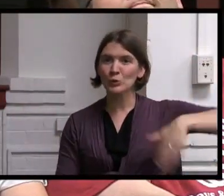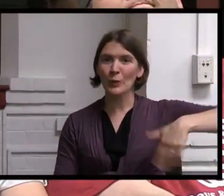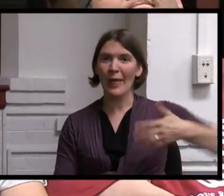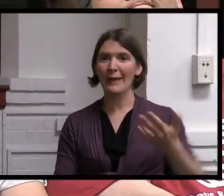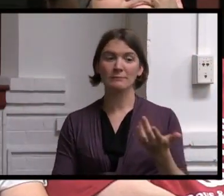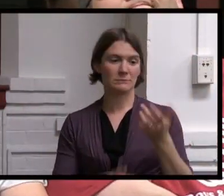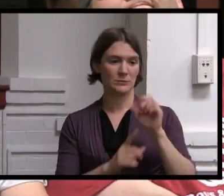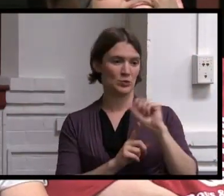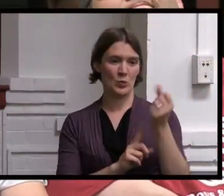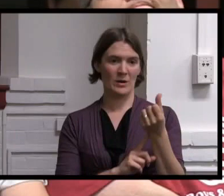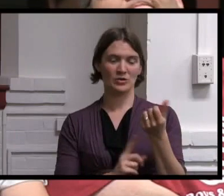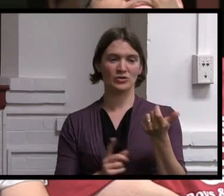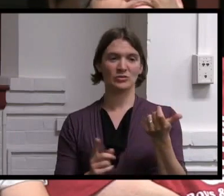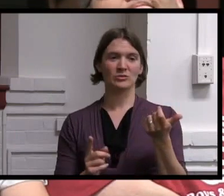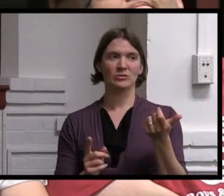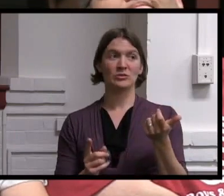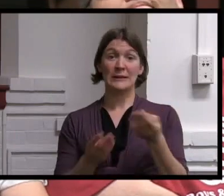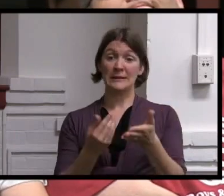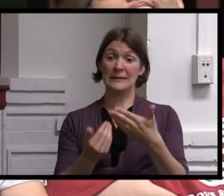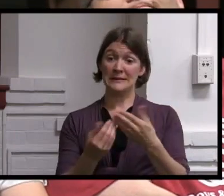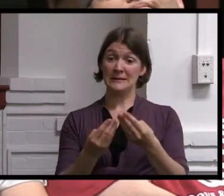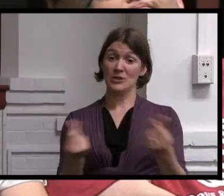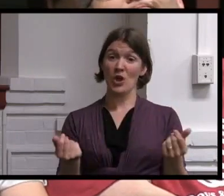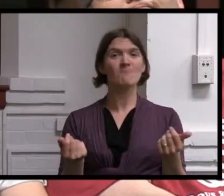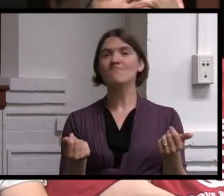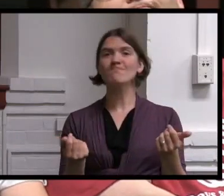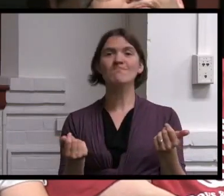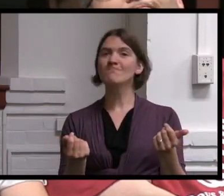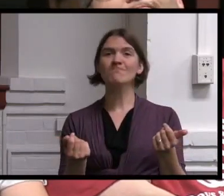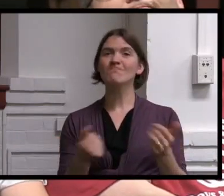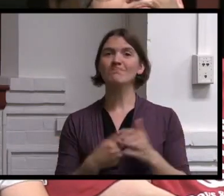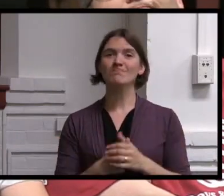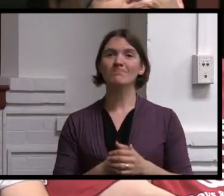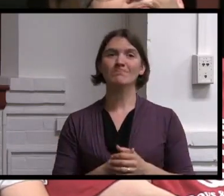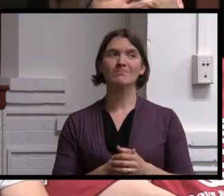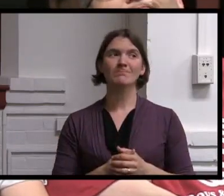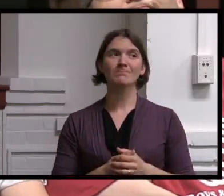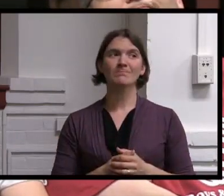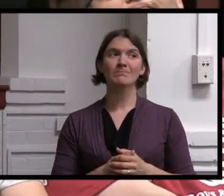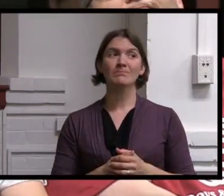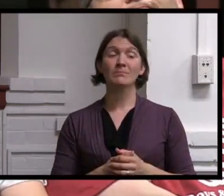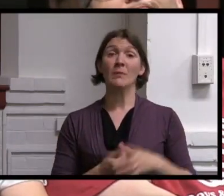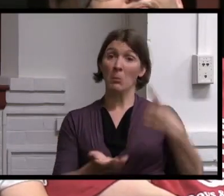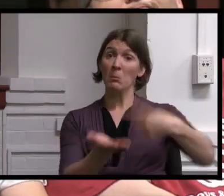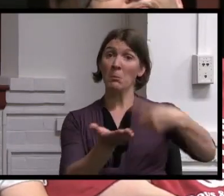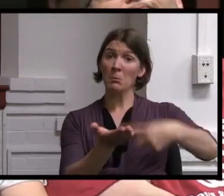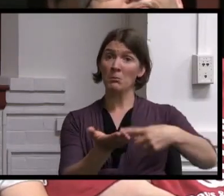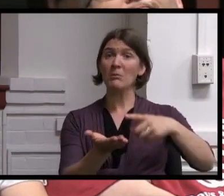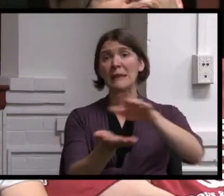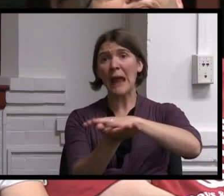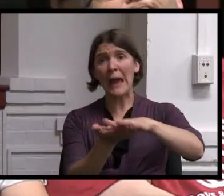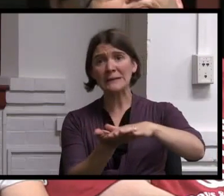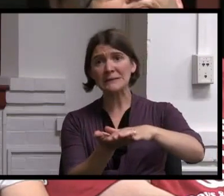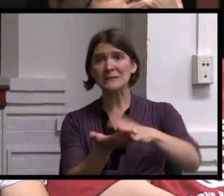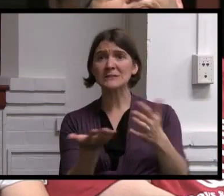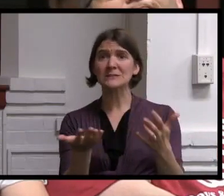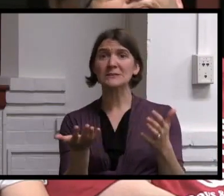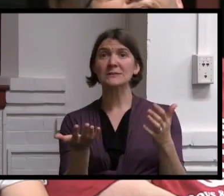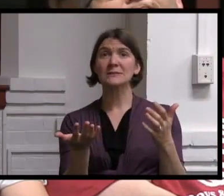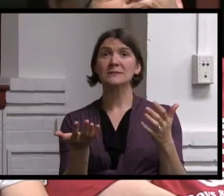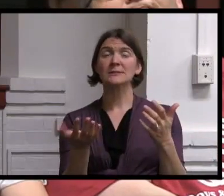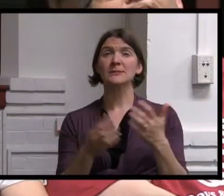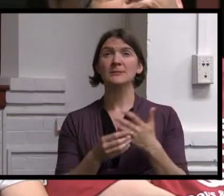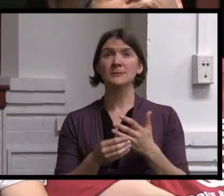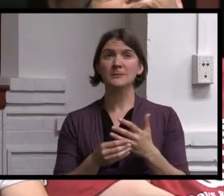the situation is not easily solvable. Having a discussion is great.